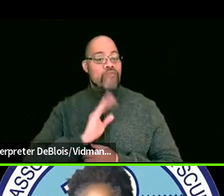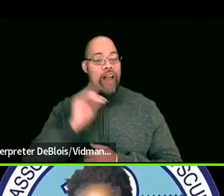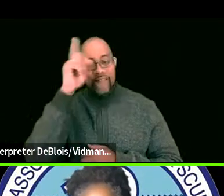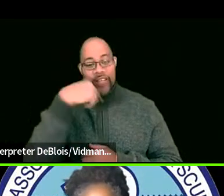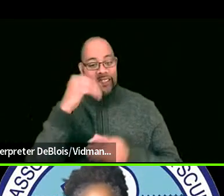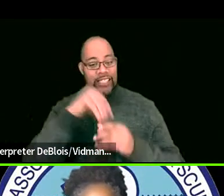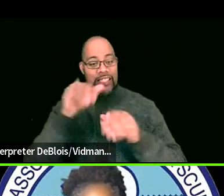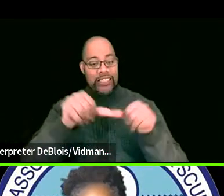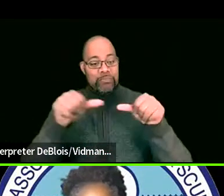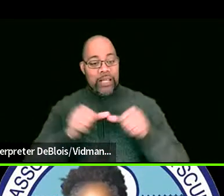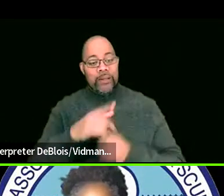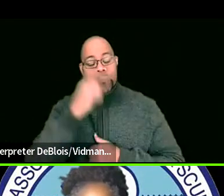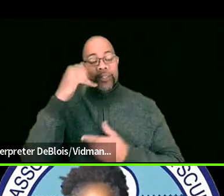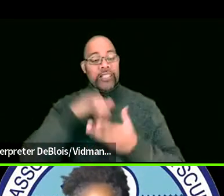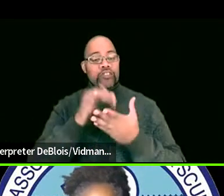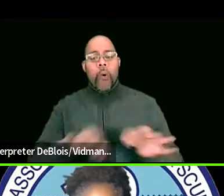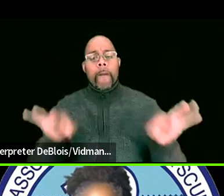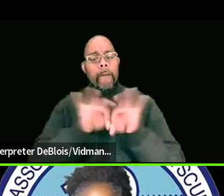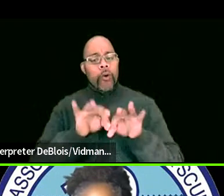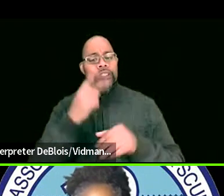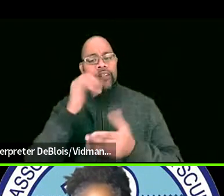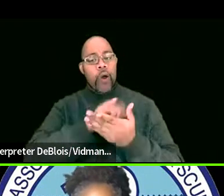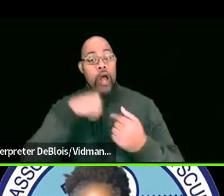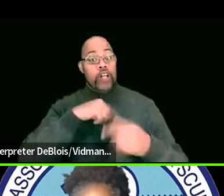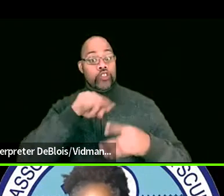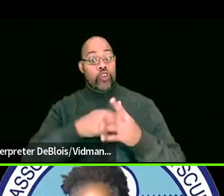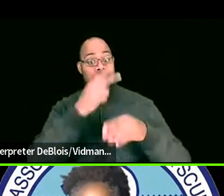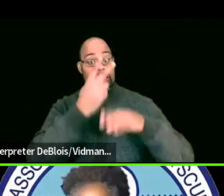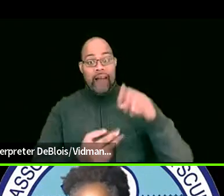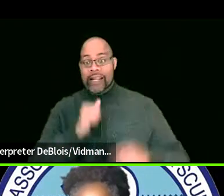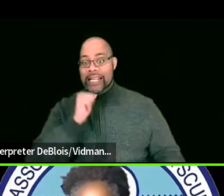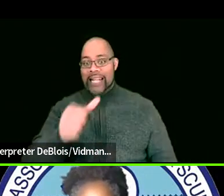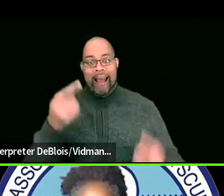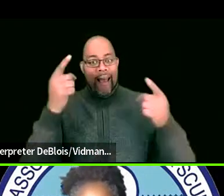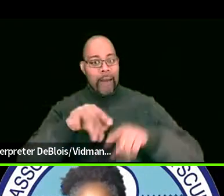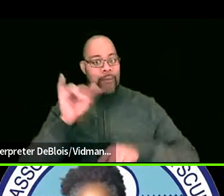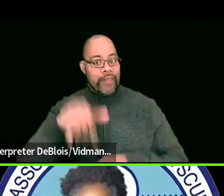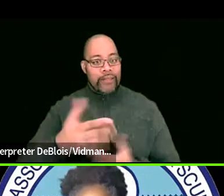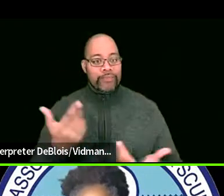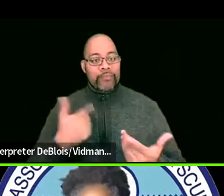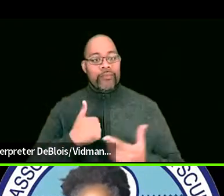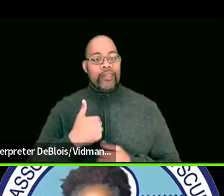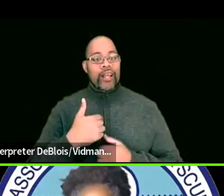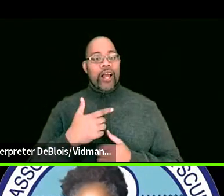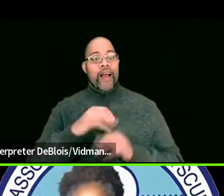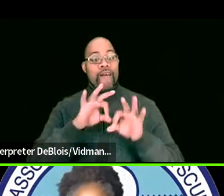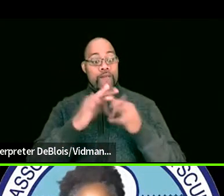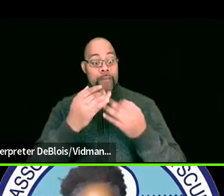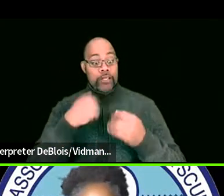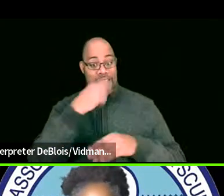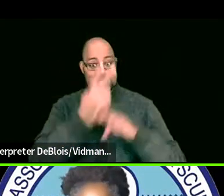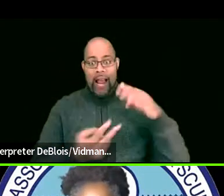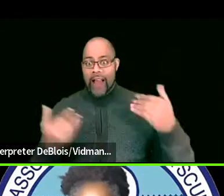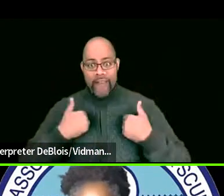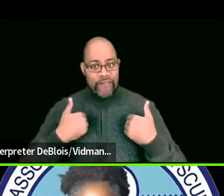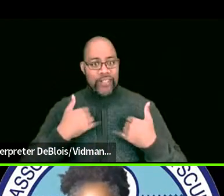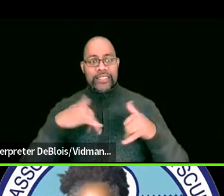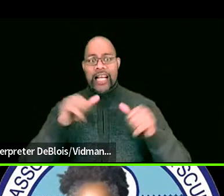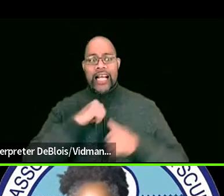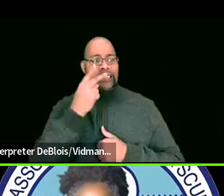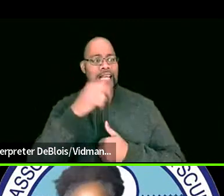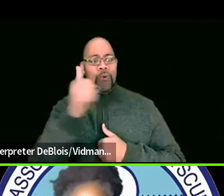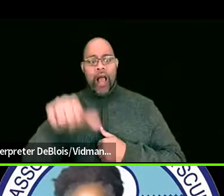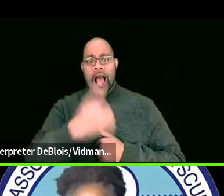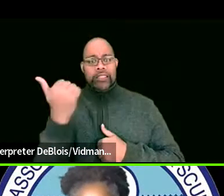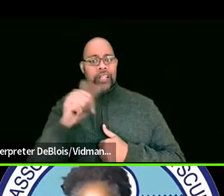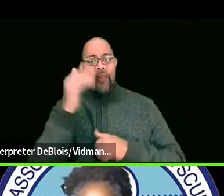faces in this space because it's so important, isn't it? Because when I started diving, that was not the case. Although I come from a family of divers, it's still, I didn't see anyone